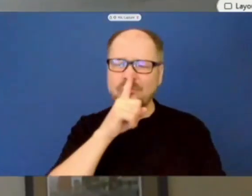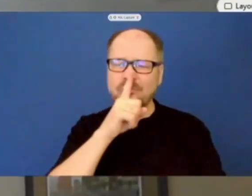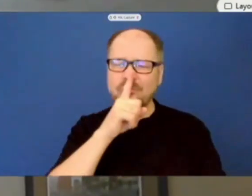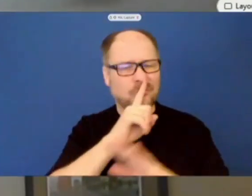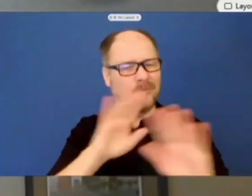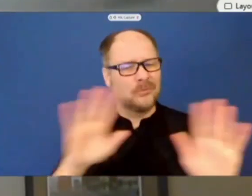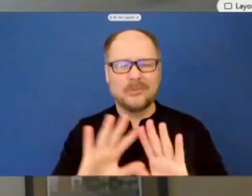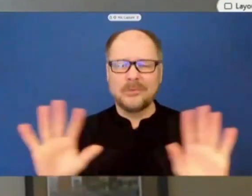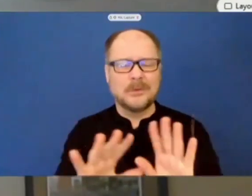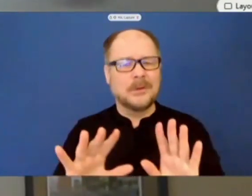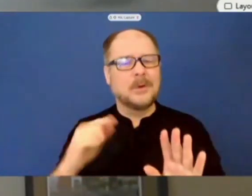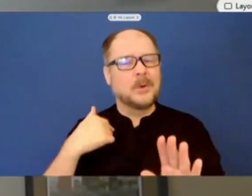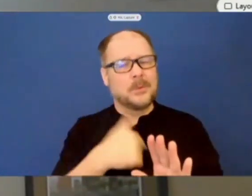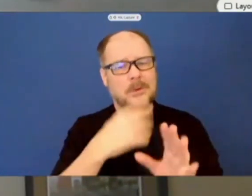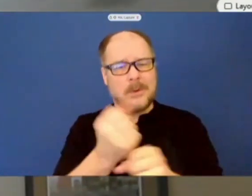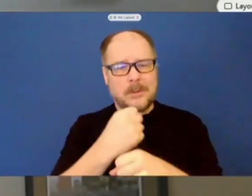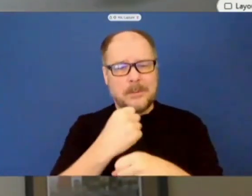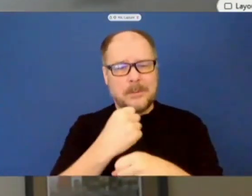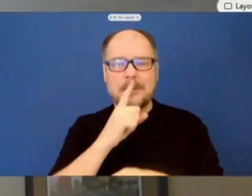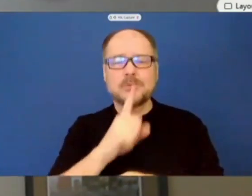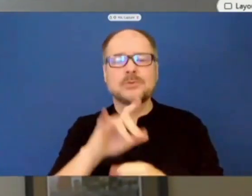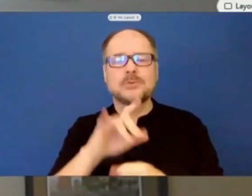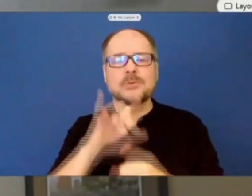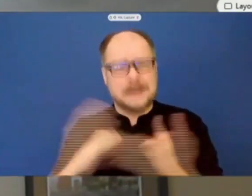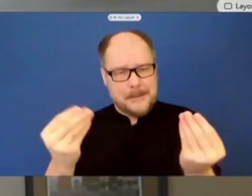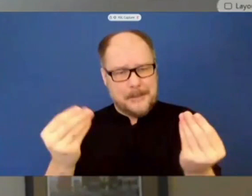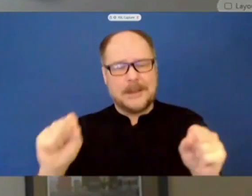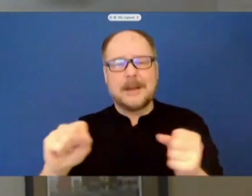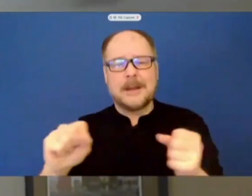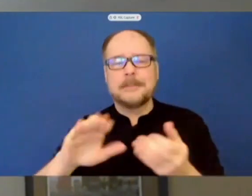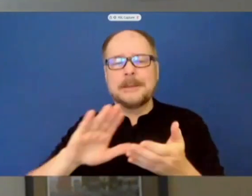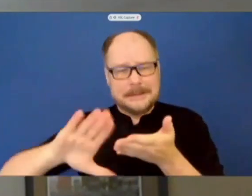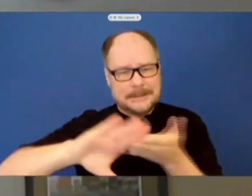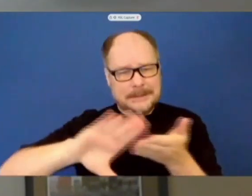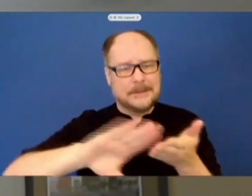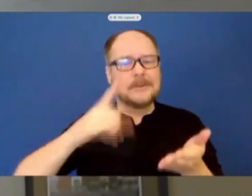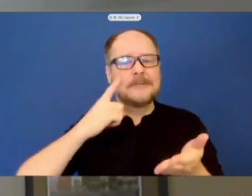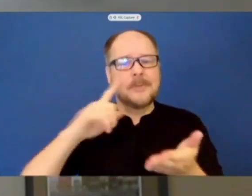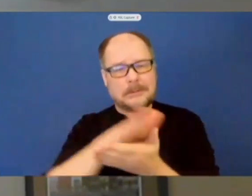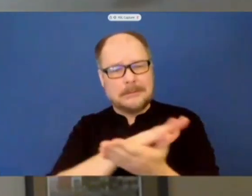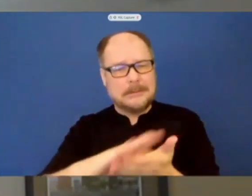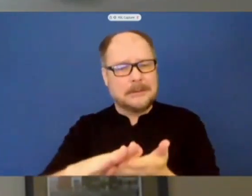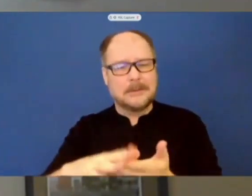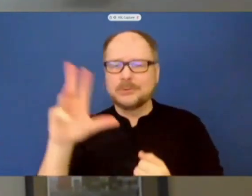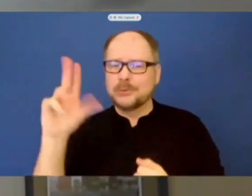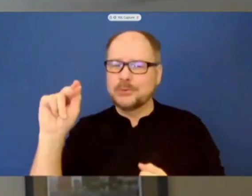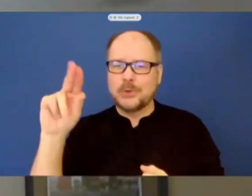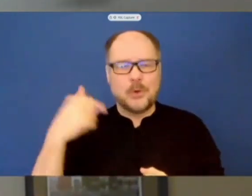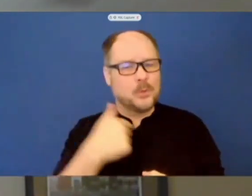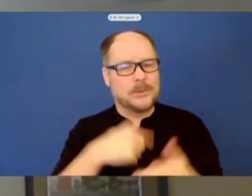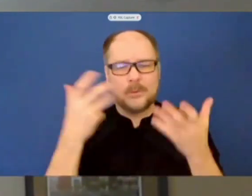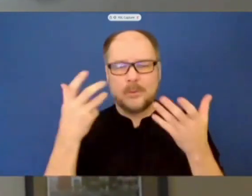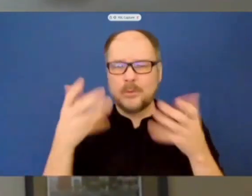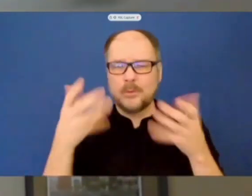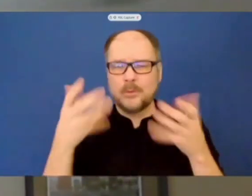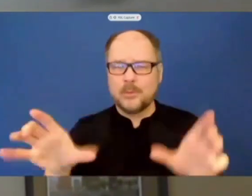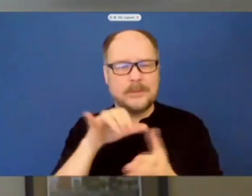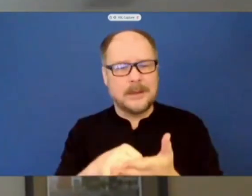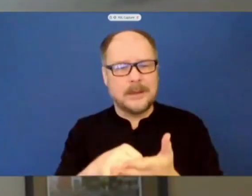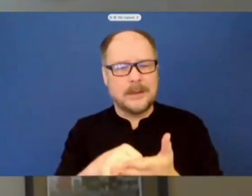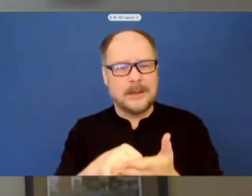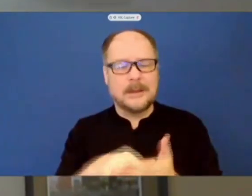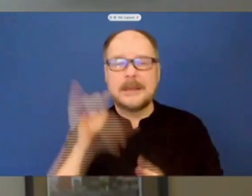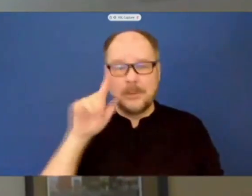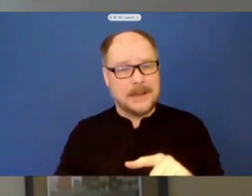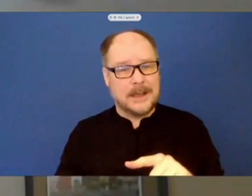sure that we can get the property cleared out so it can be cleaned up. And so, no, it's not what we want. But if we can't get people to leave,